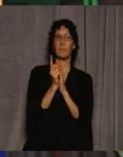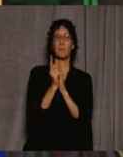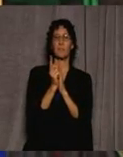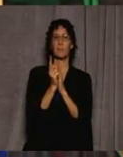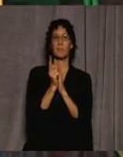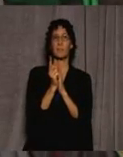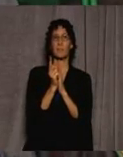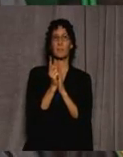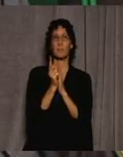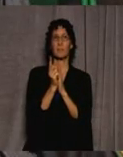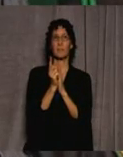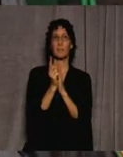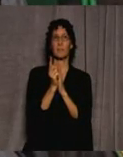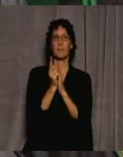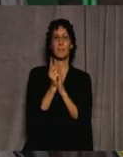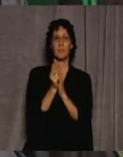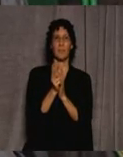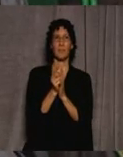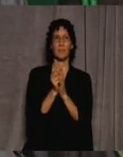to just take this in.